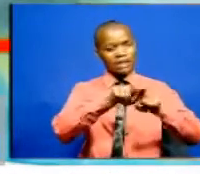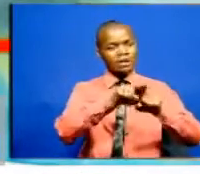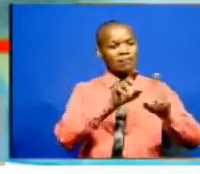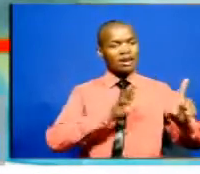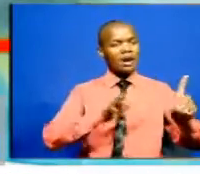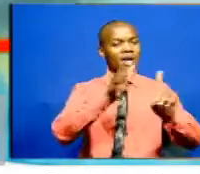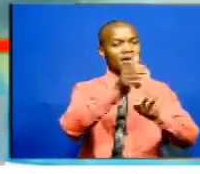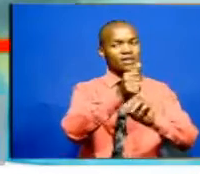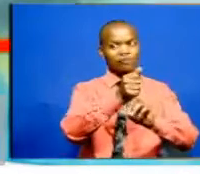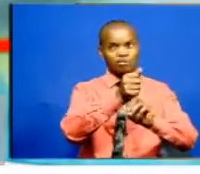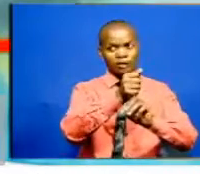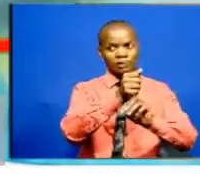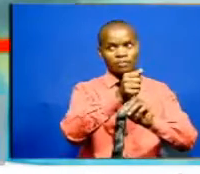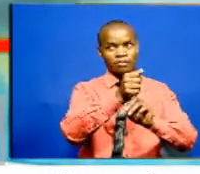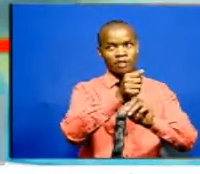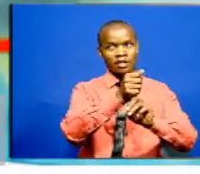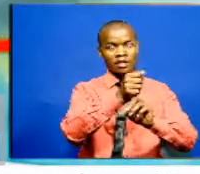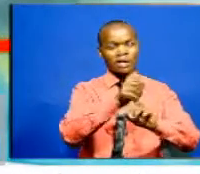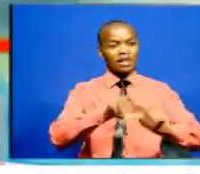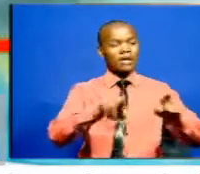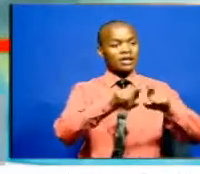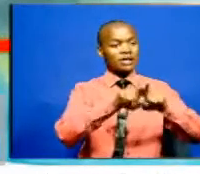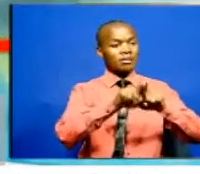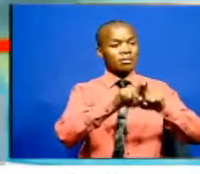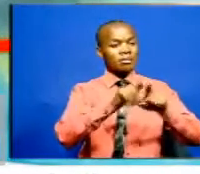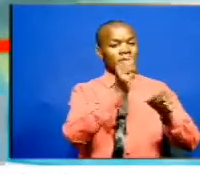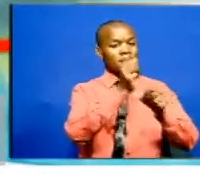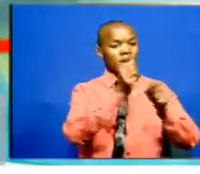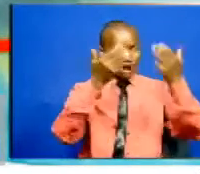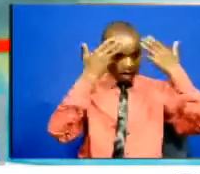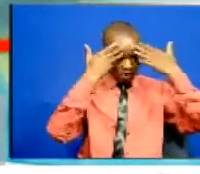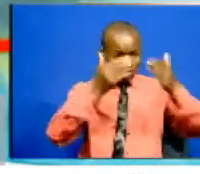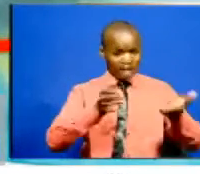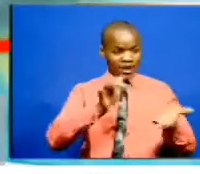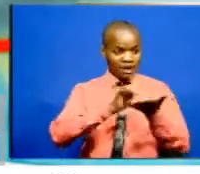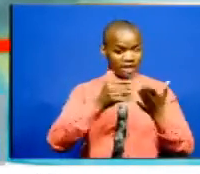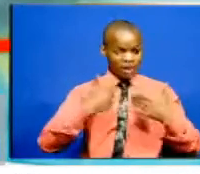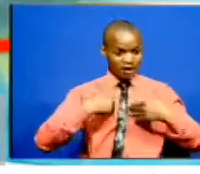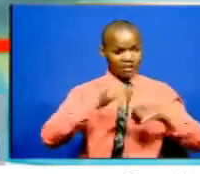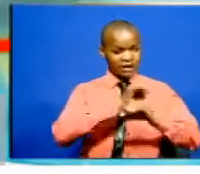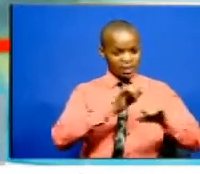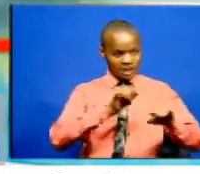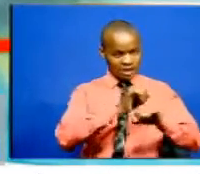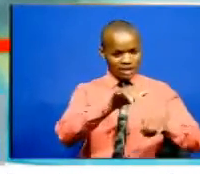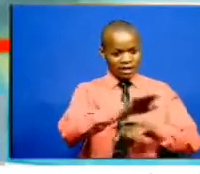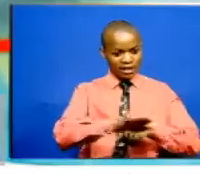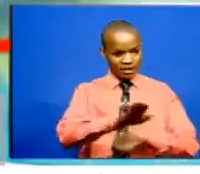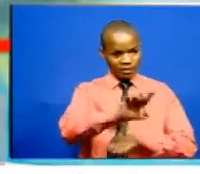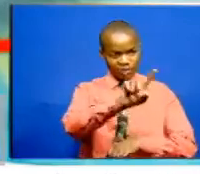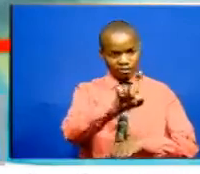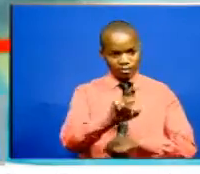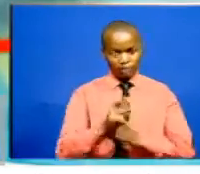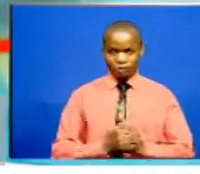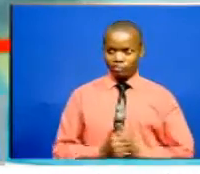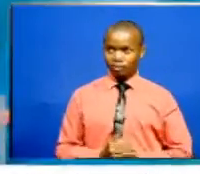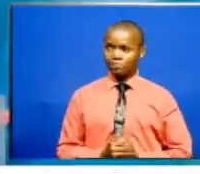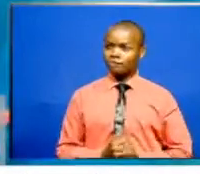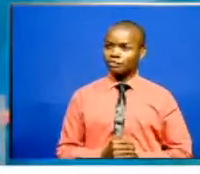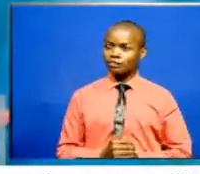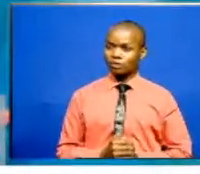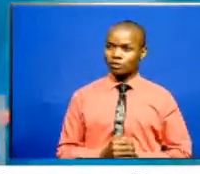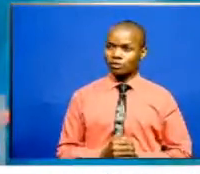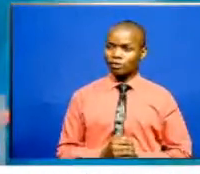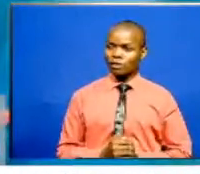or agitating for a clean environment that we live in? You see, when you hear the member